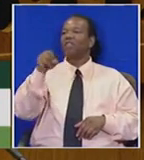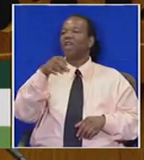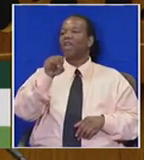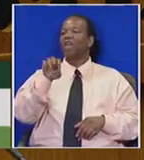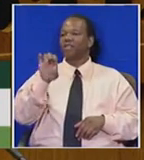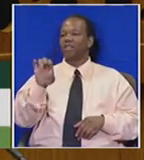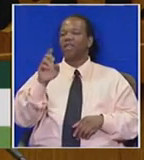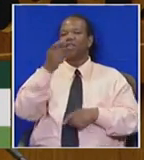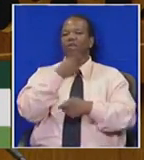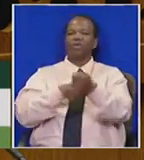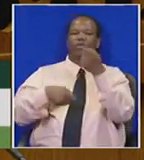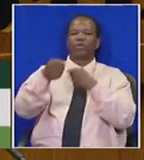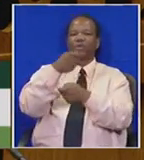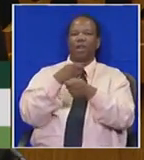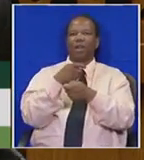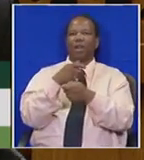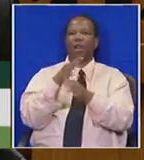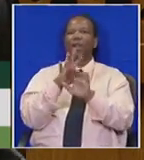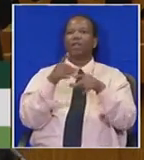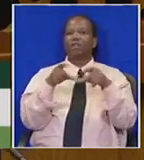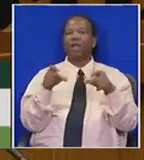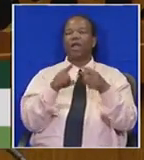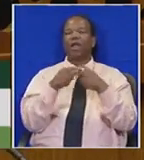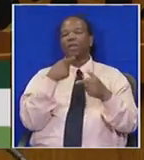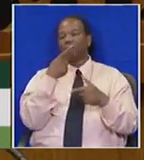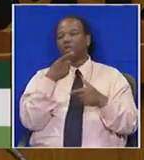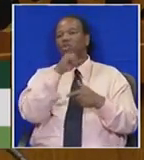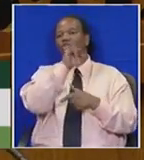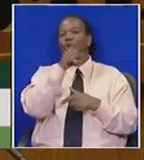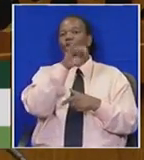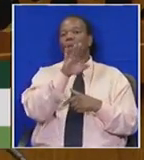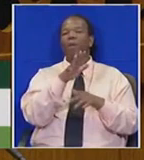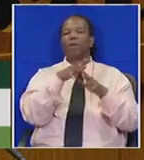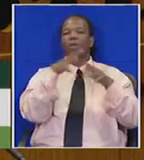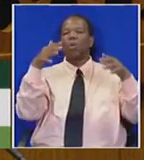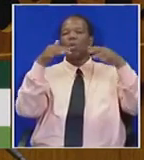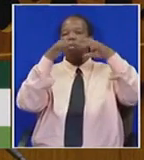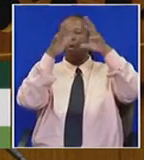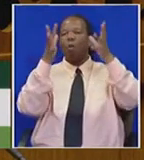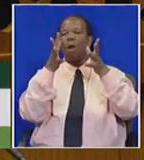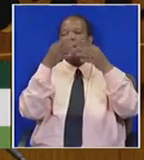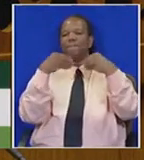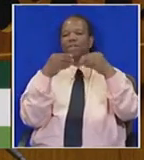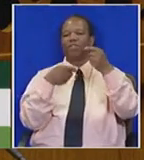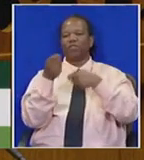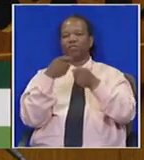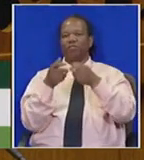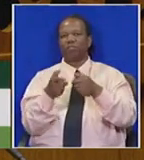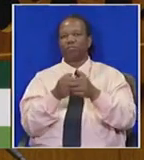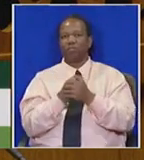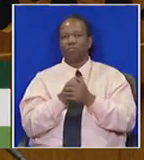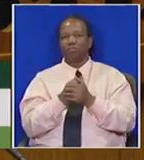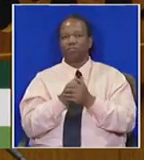stock exchange listing, make Joburg the global headquarters of its biggest businesses, bring